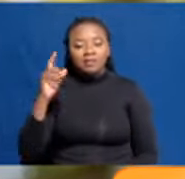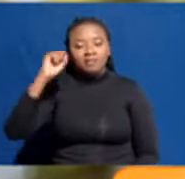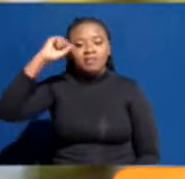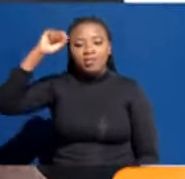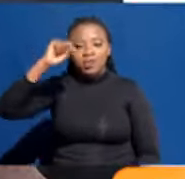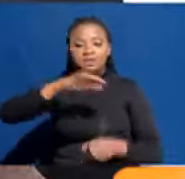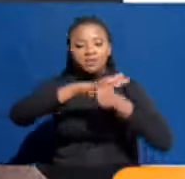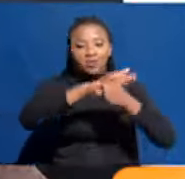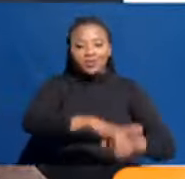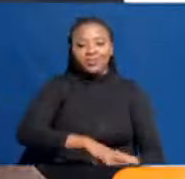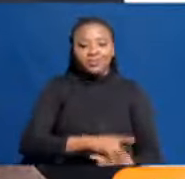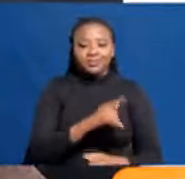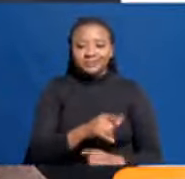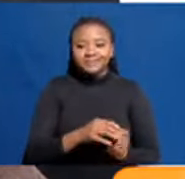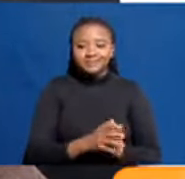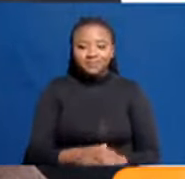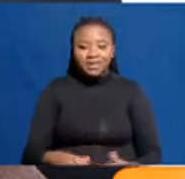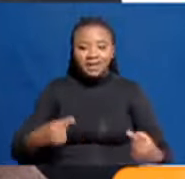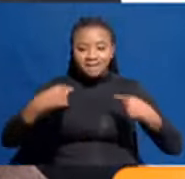witch hunt.